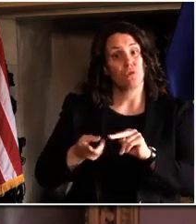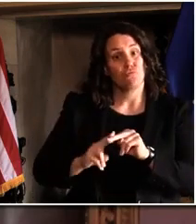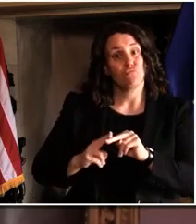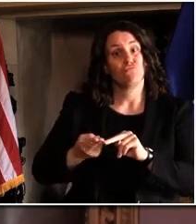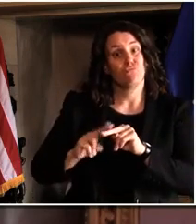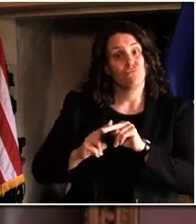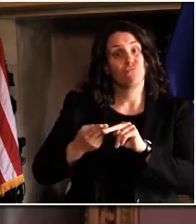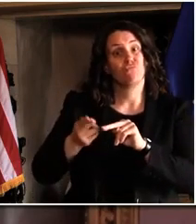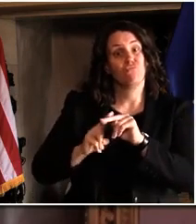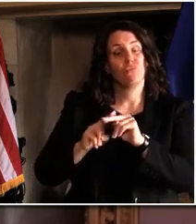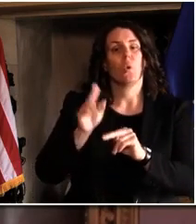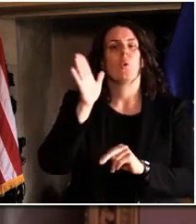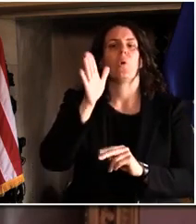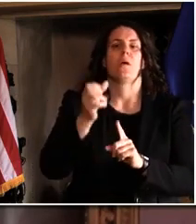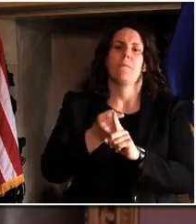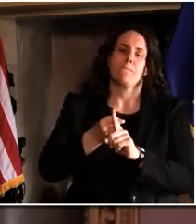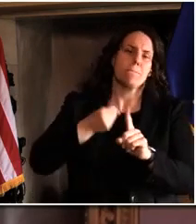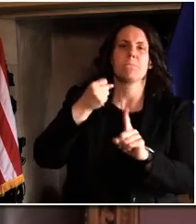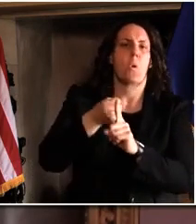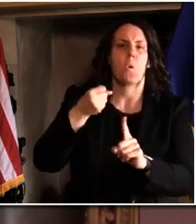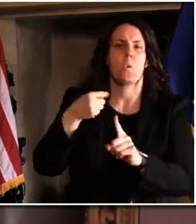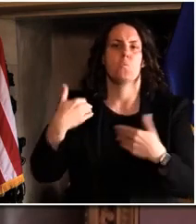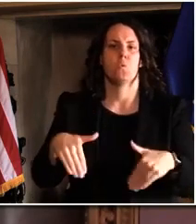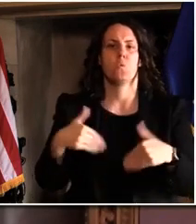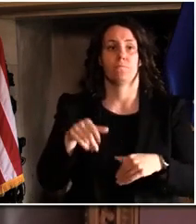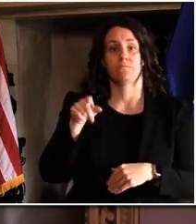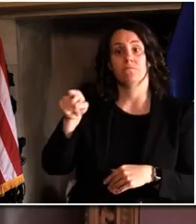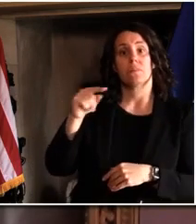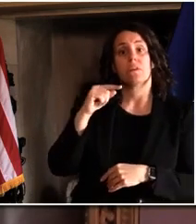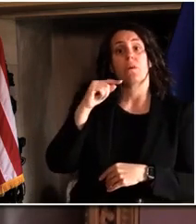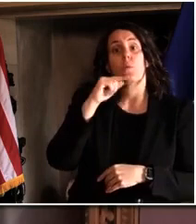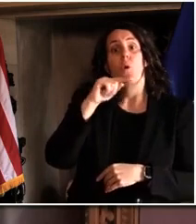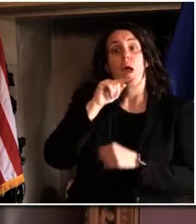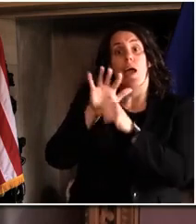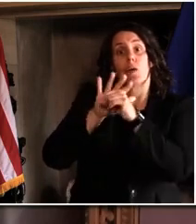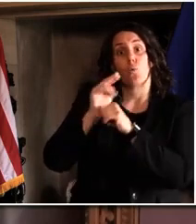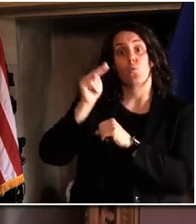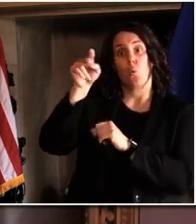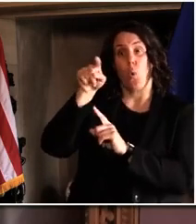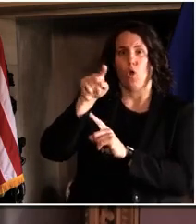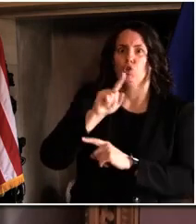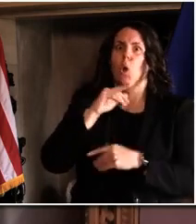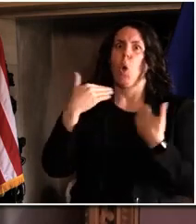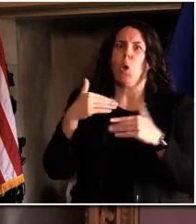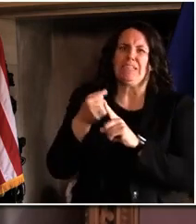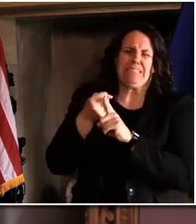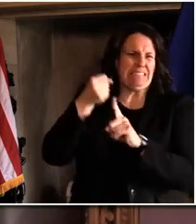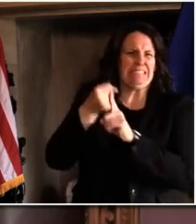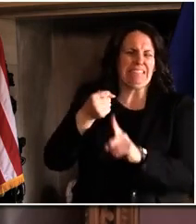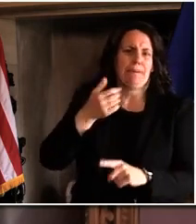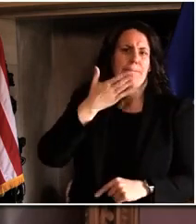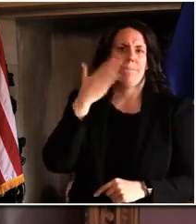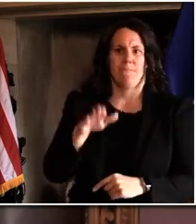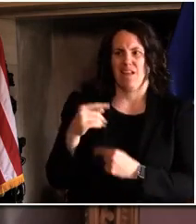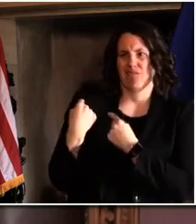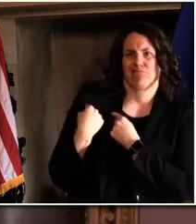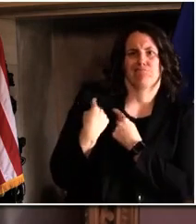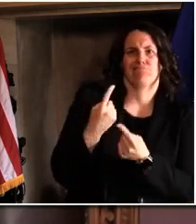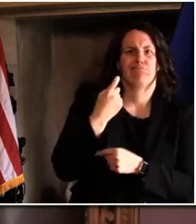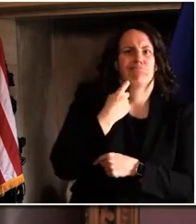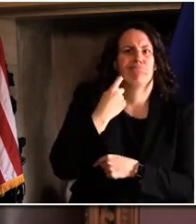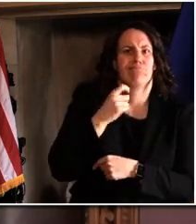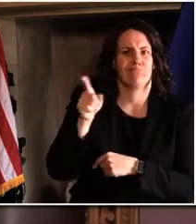Milwaukee, especially the north side of Milwaukee, in a uniquely bad way. The severity of this disease in the African